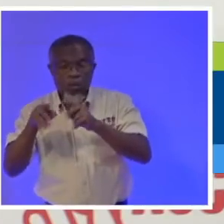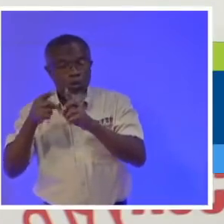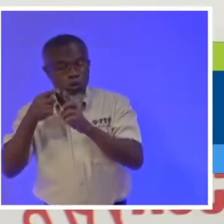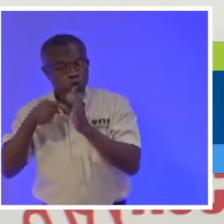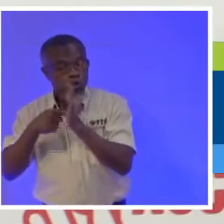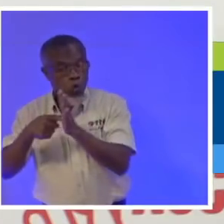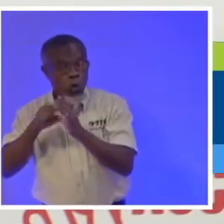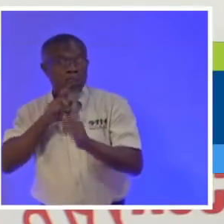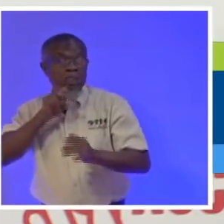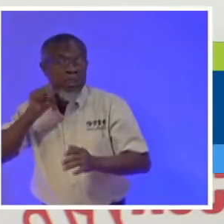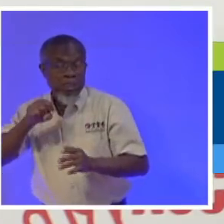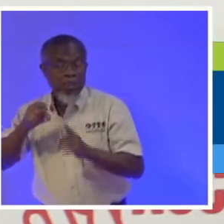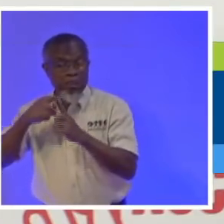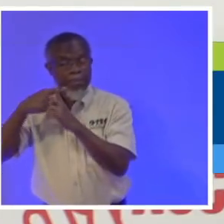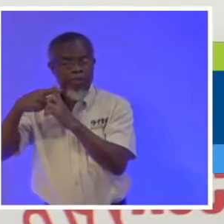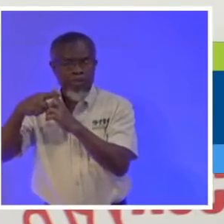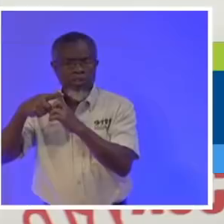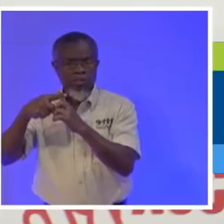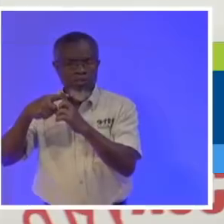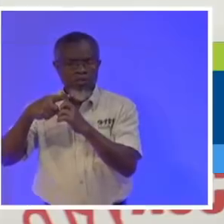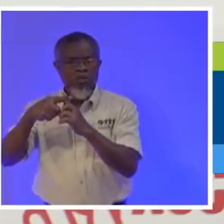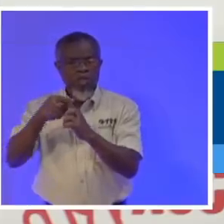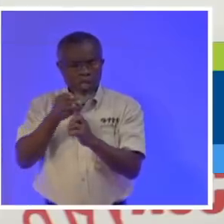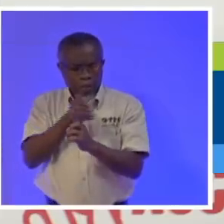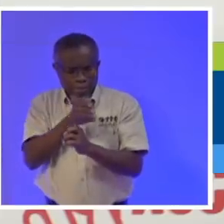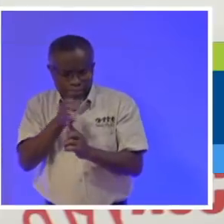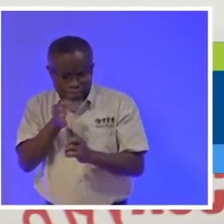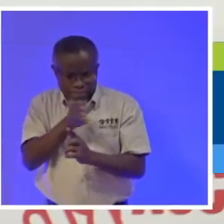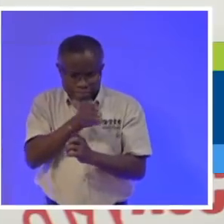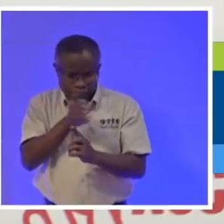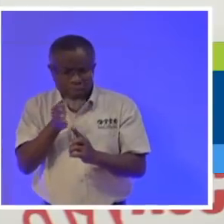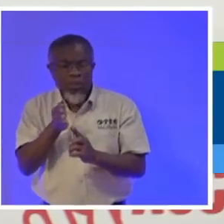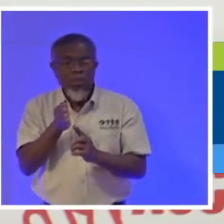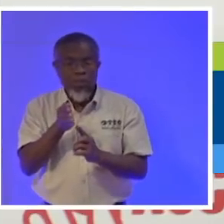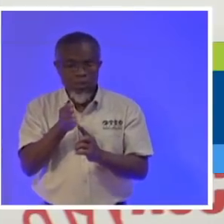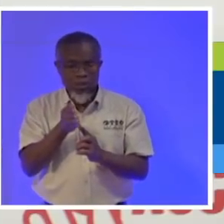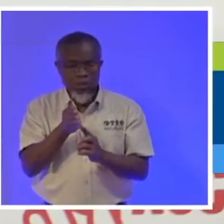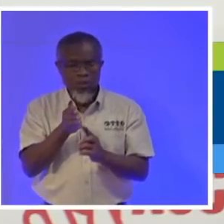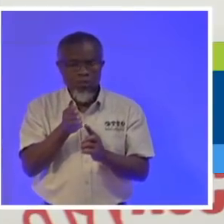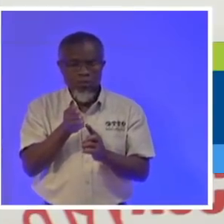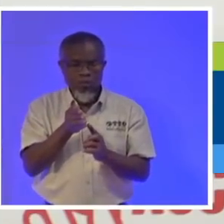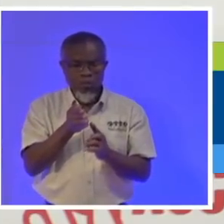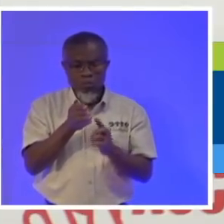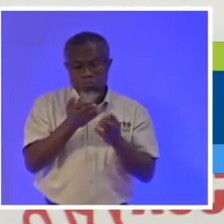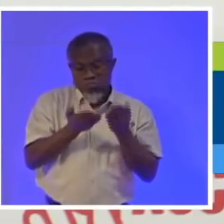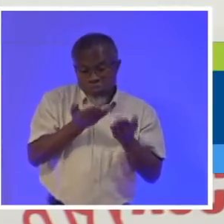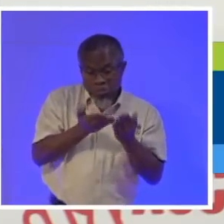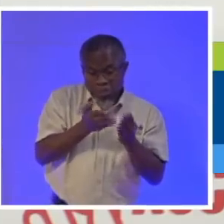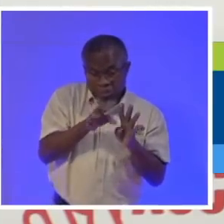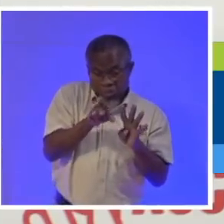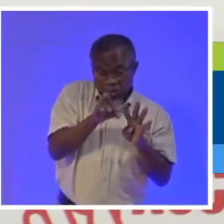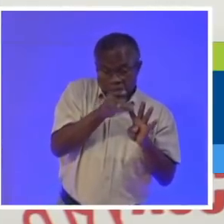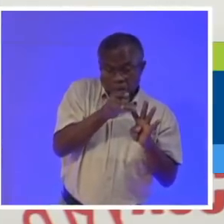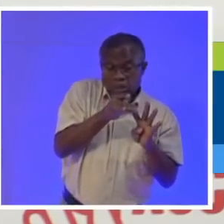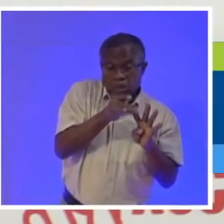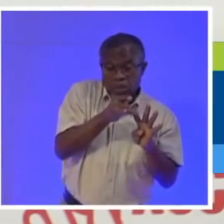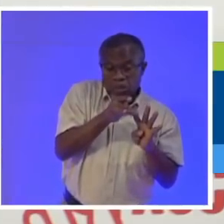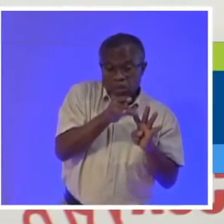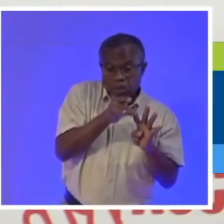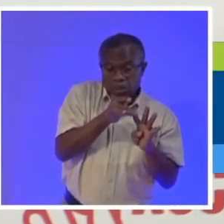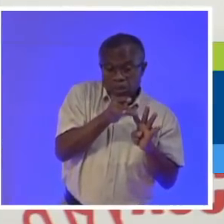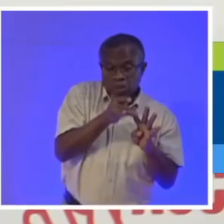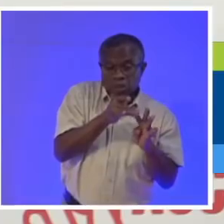that incubation period that we have you quarantined for, the period during which you may be infected and subsequently